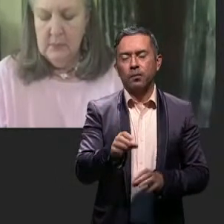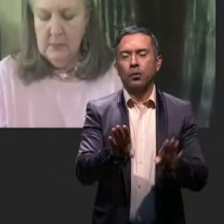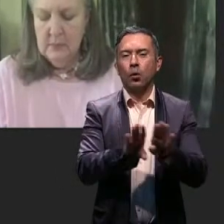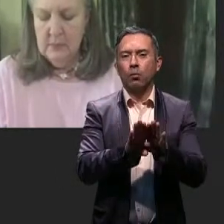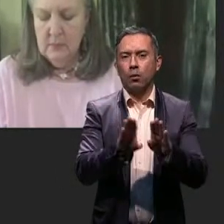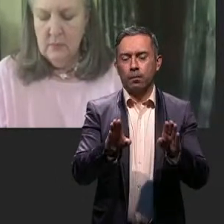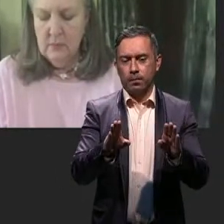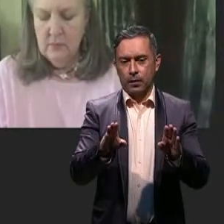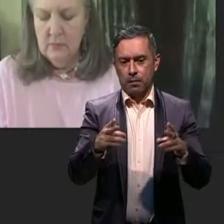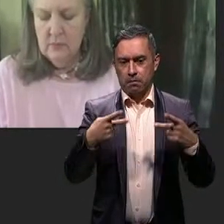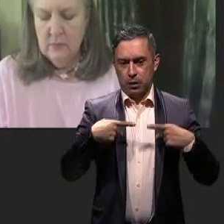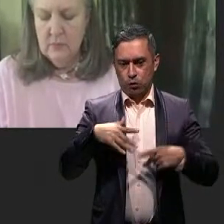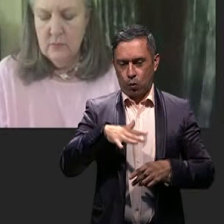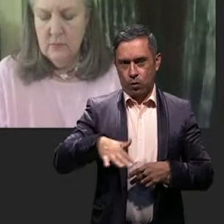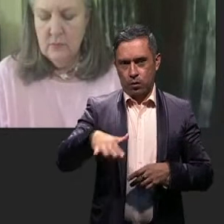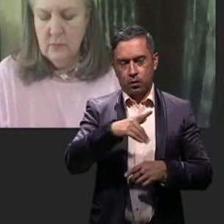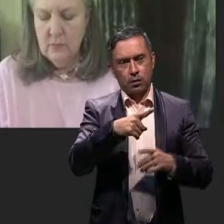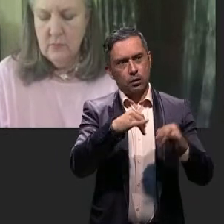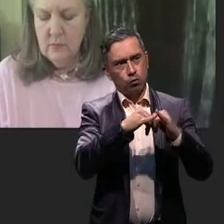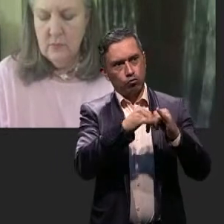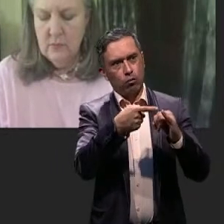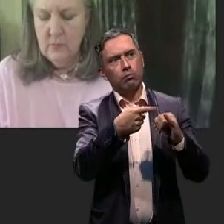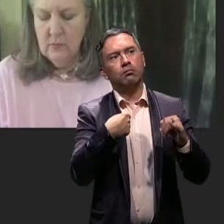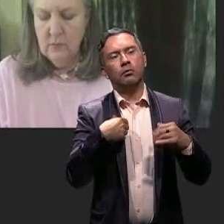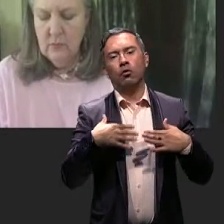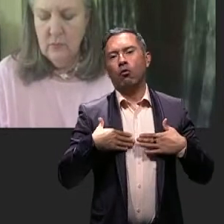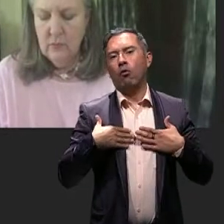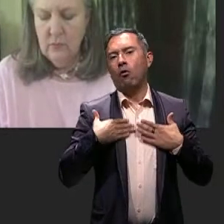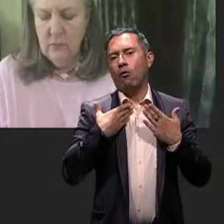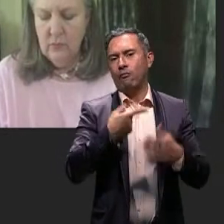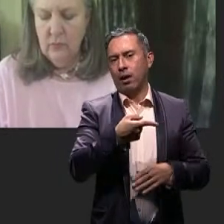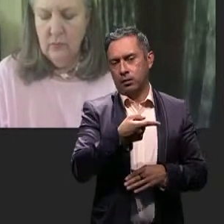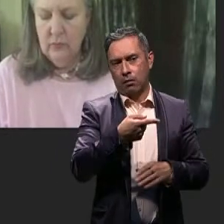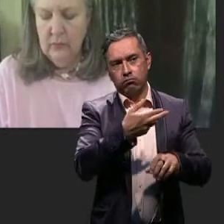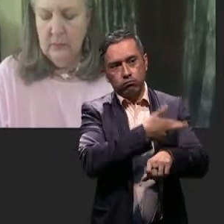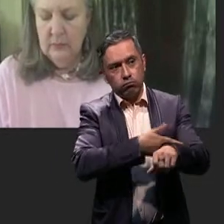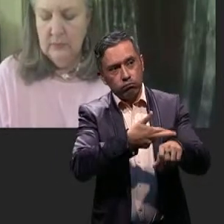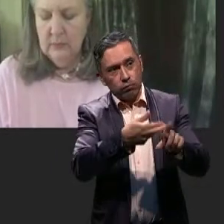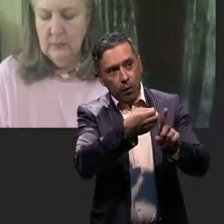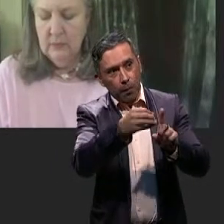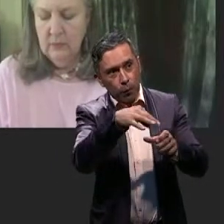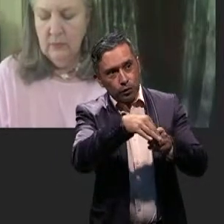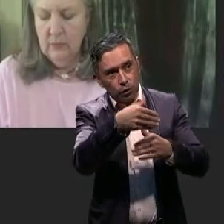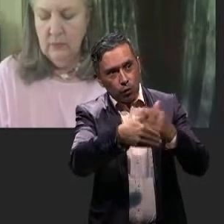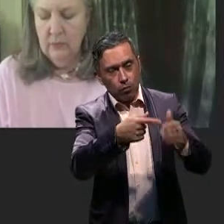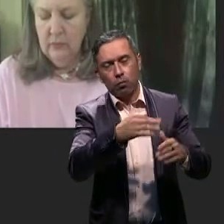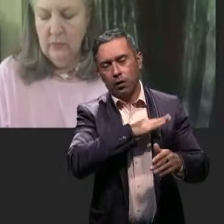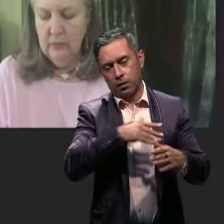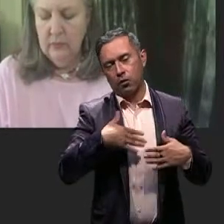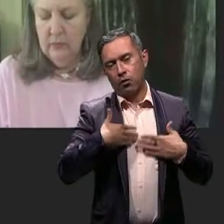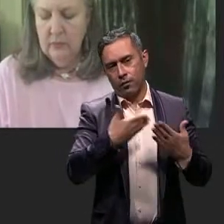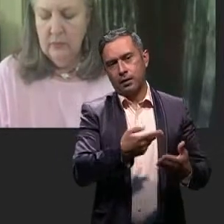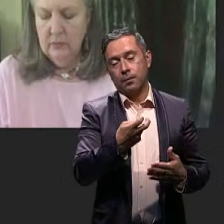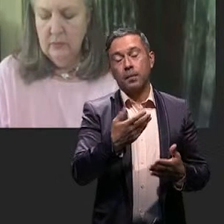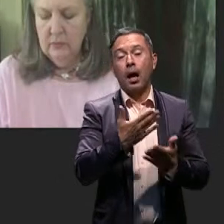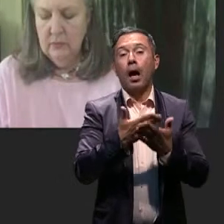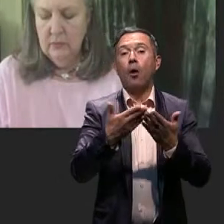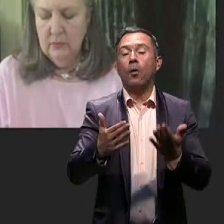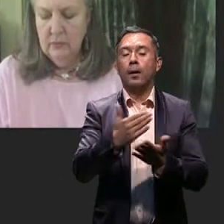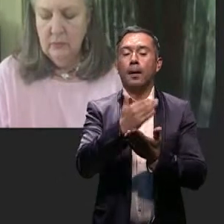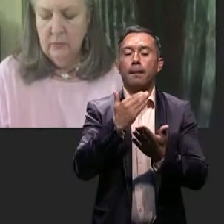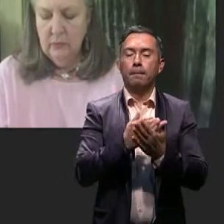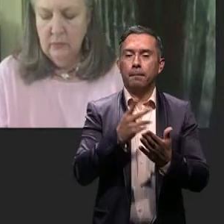to do with the institutional trust in processes. So then now we are going to go to the